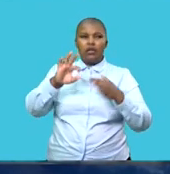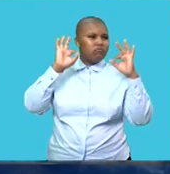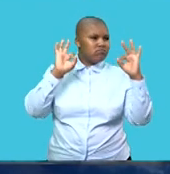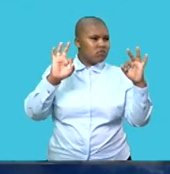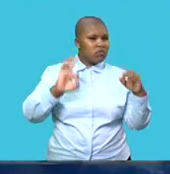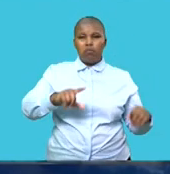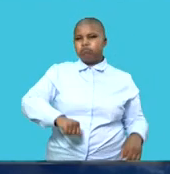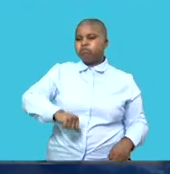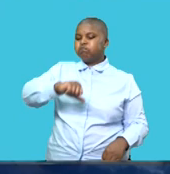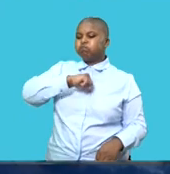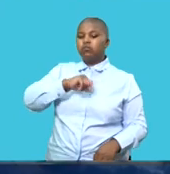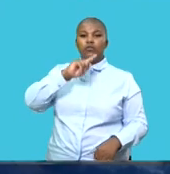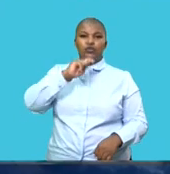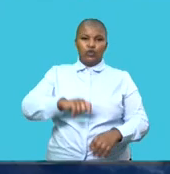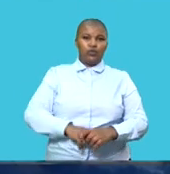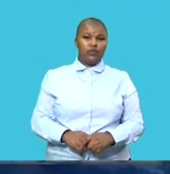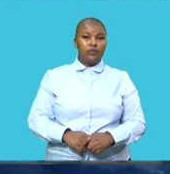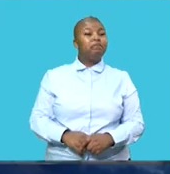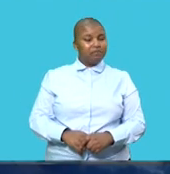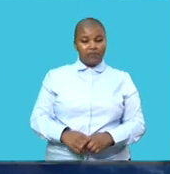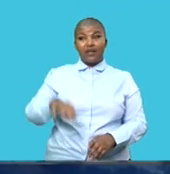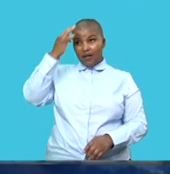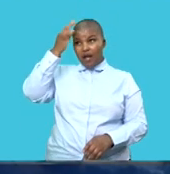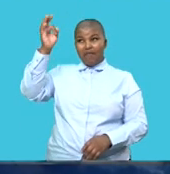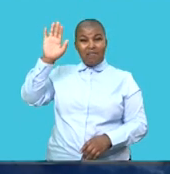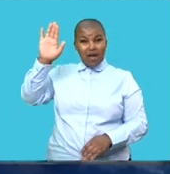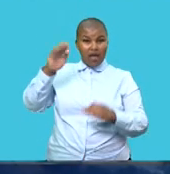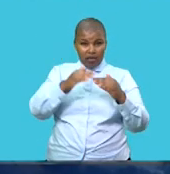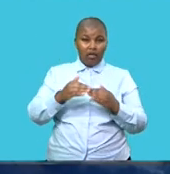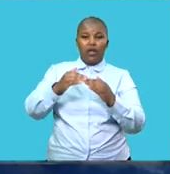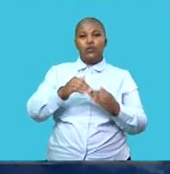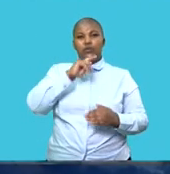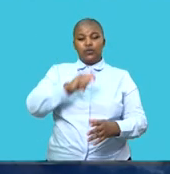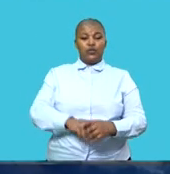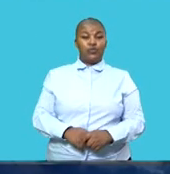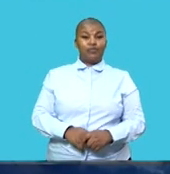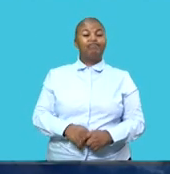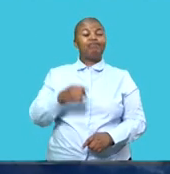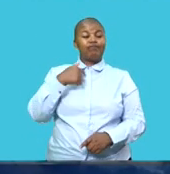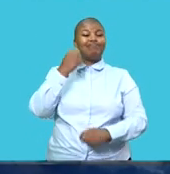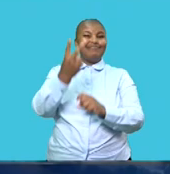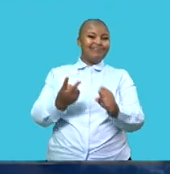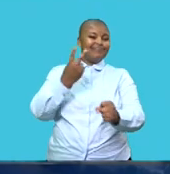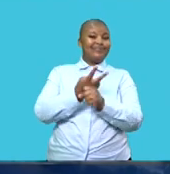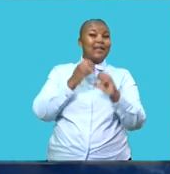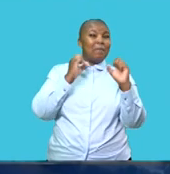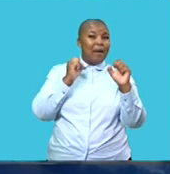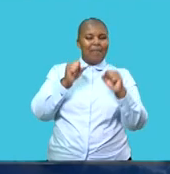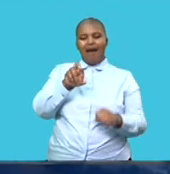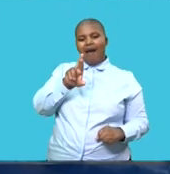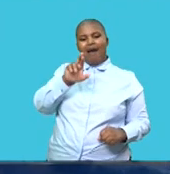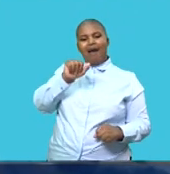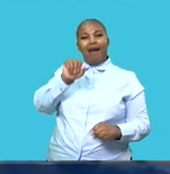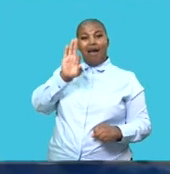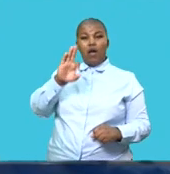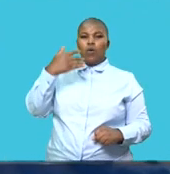can only be a government that is caring because I must emphasize again that the Road Accident Fund is an